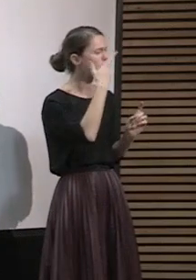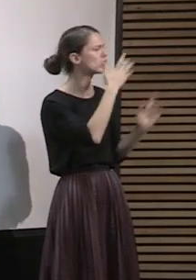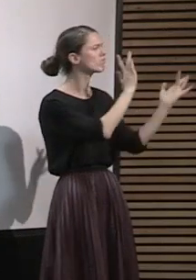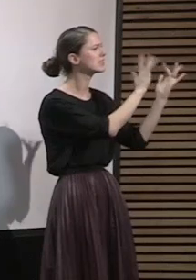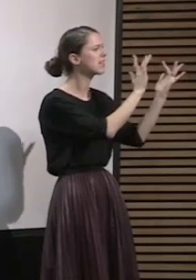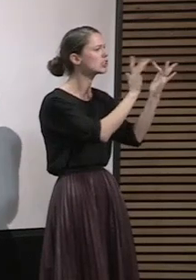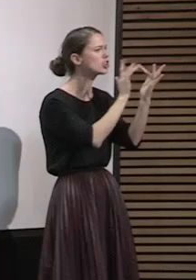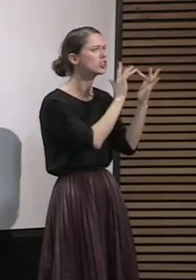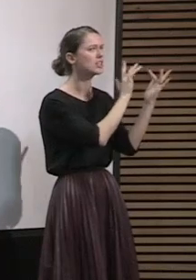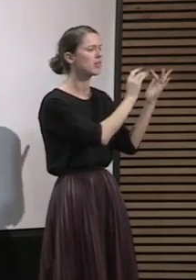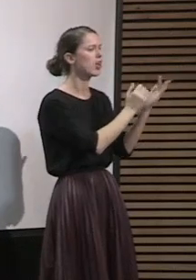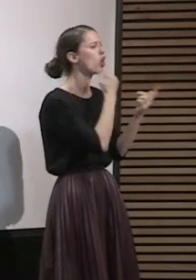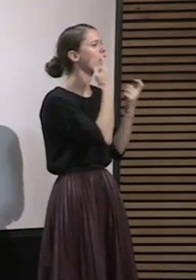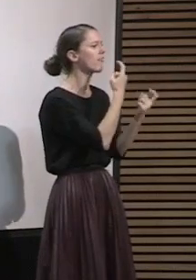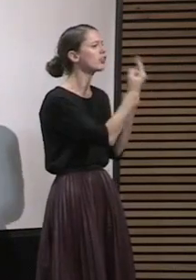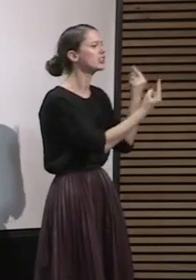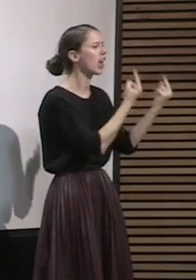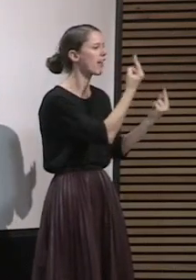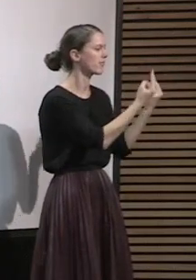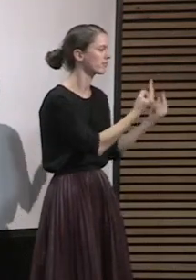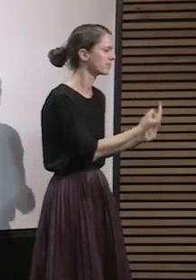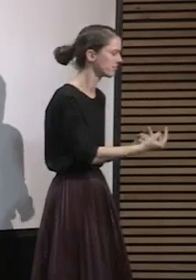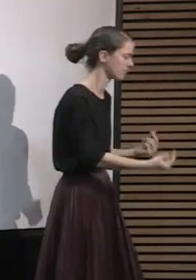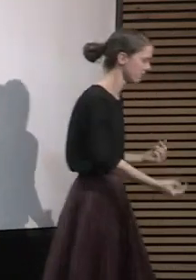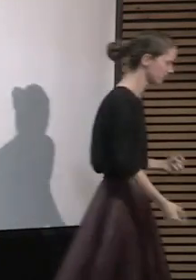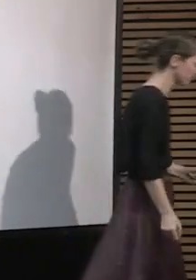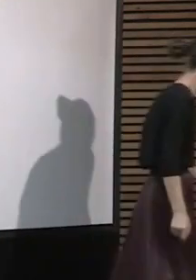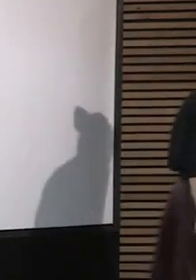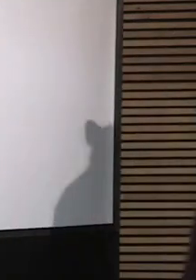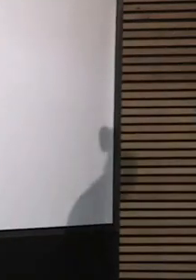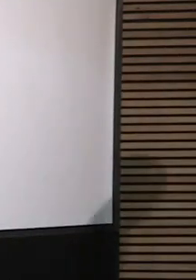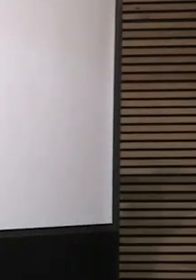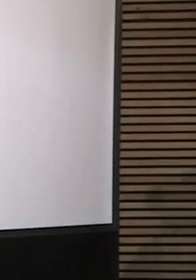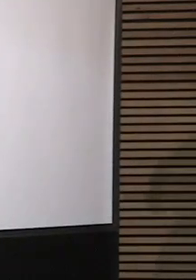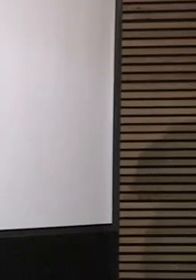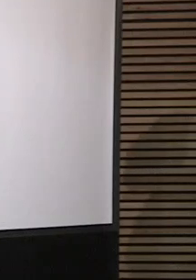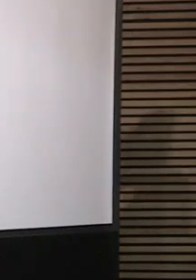we do need to make sure we look after each other. Does this set a precedent here so that people can, you know,